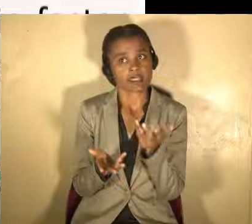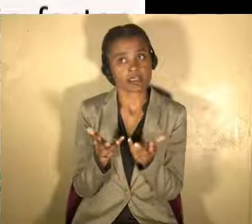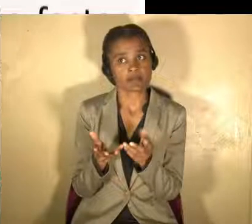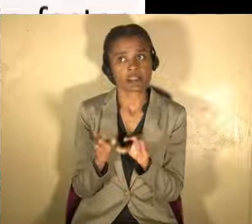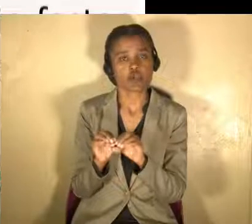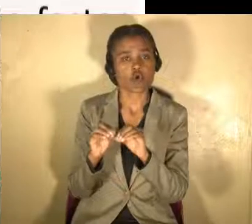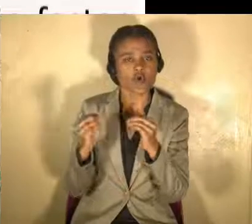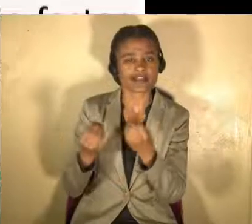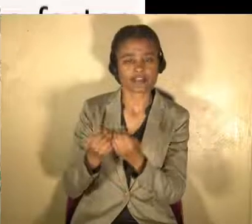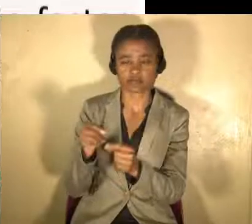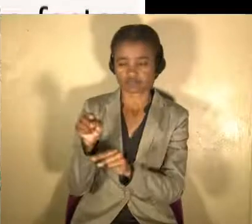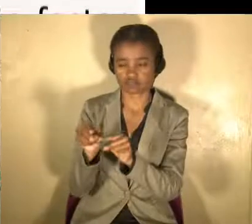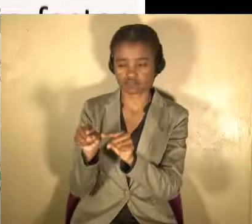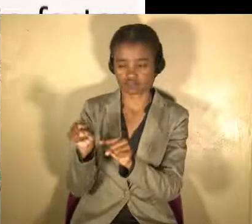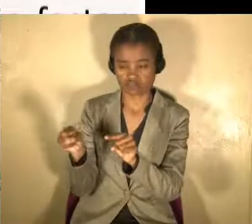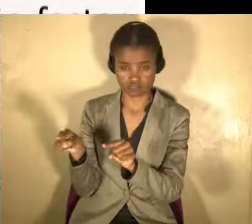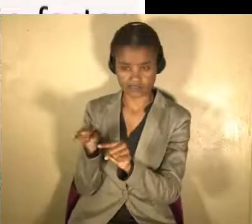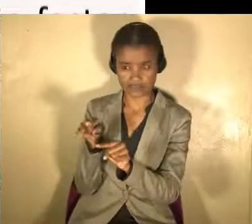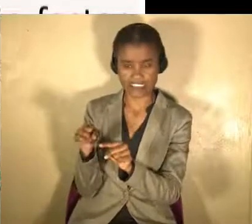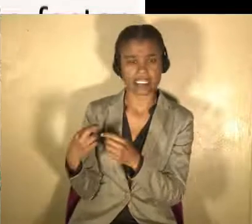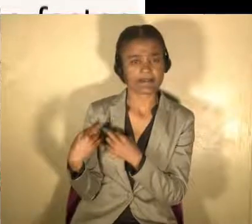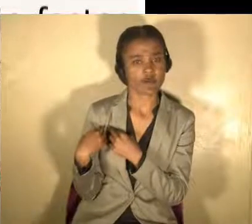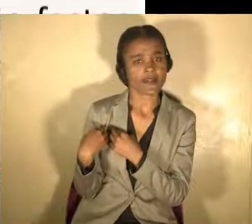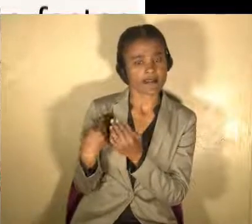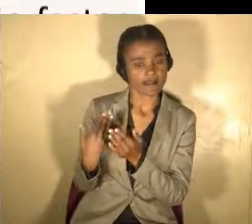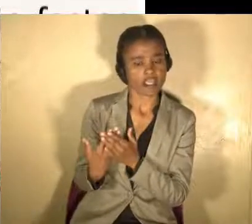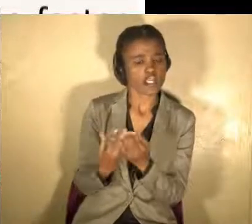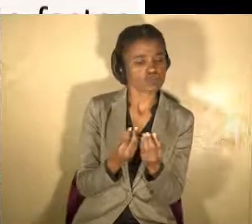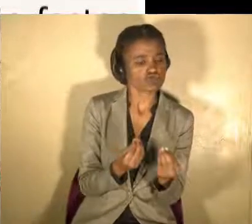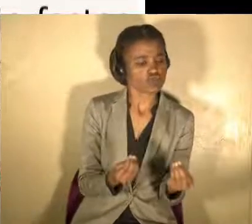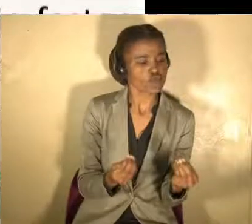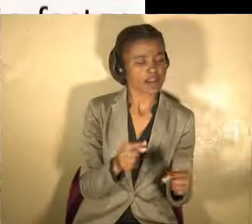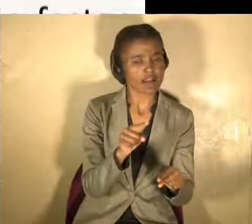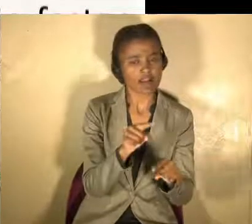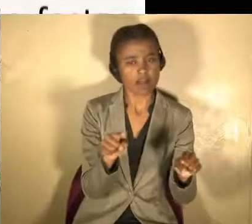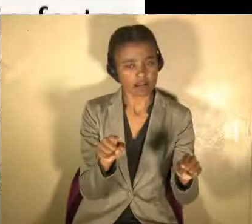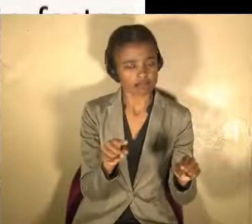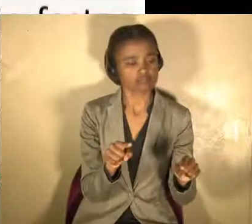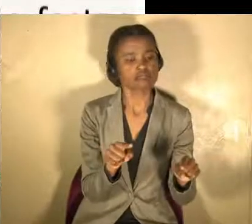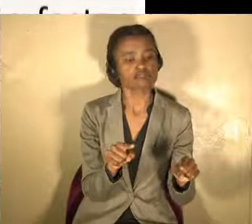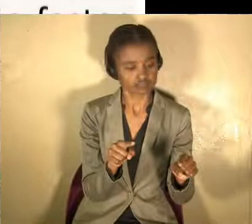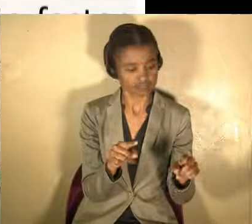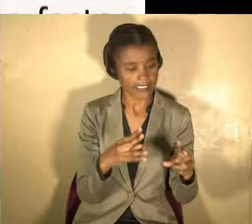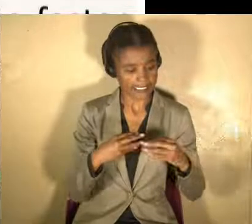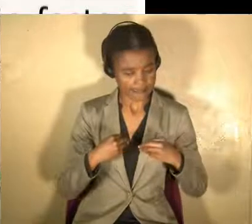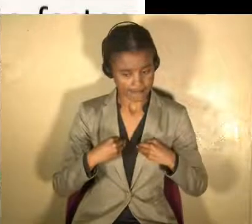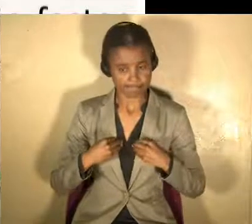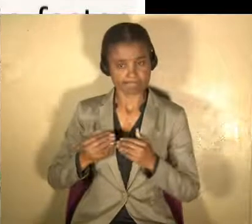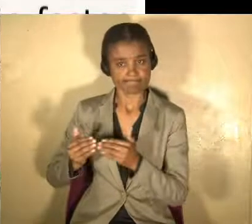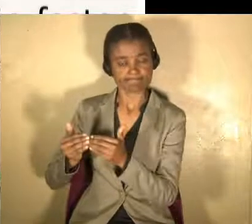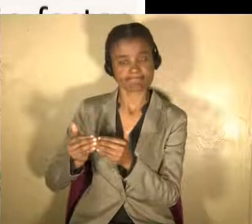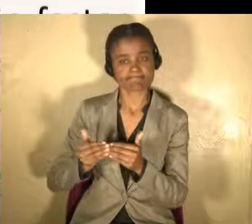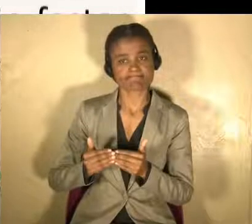foster care services or that are already registered to render cluster foster care